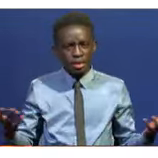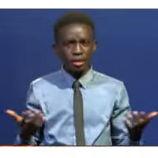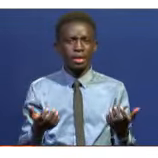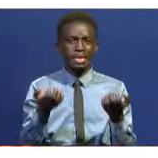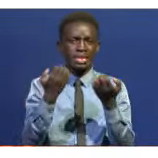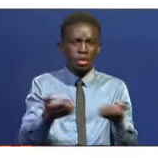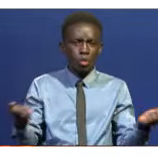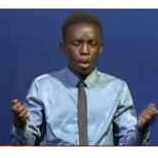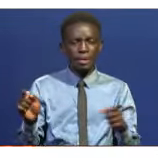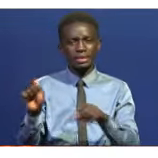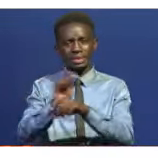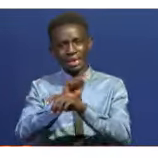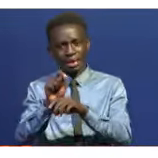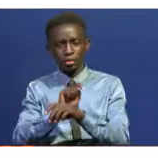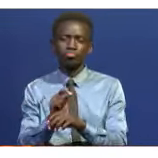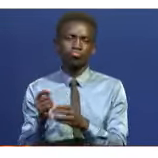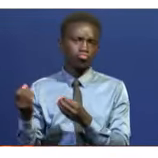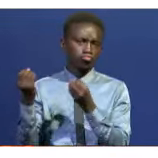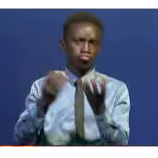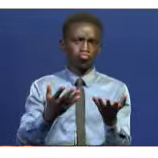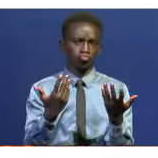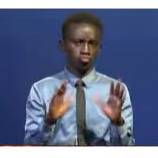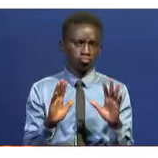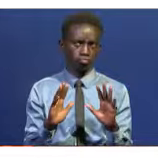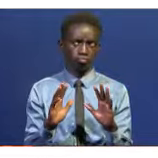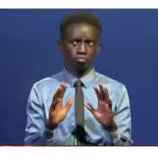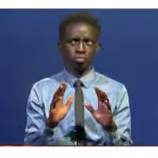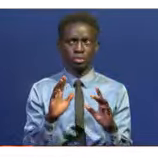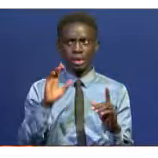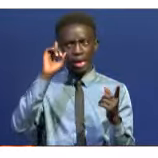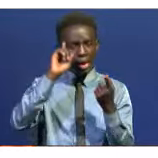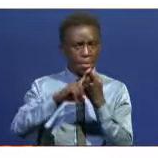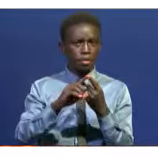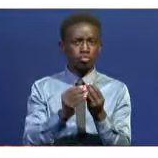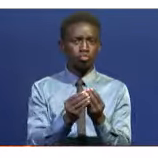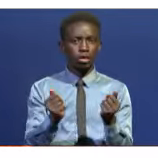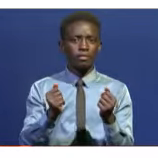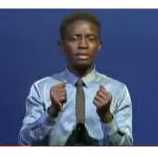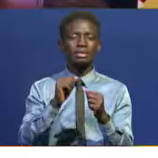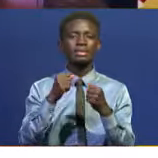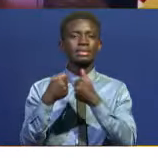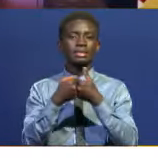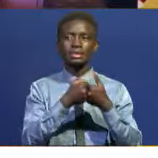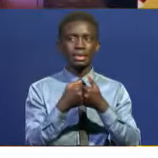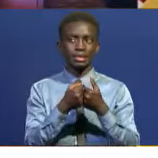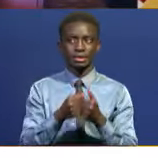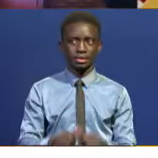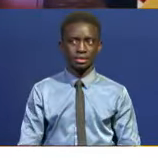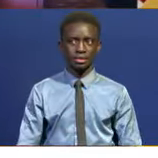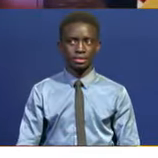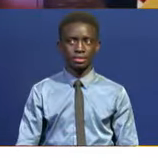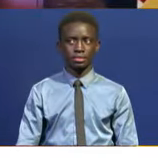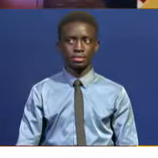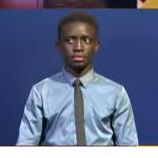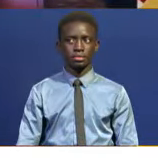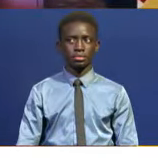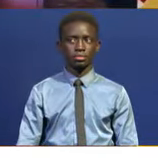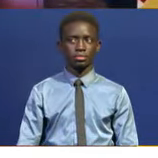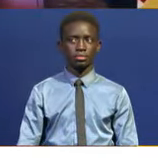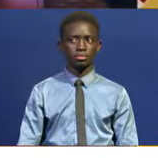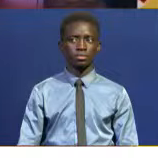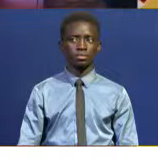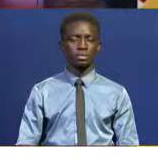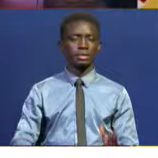the training to live up to confront potential challenges and hostilities. Just and comprehensive